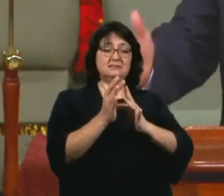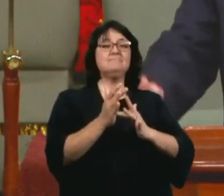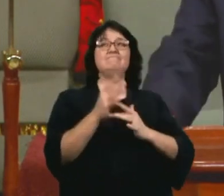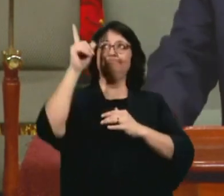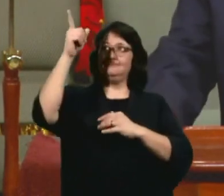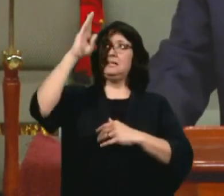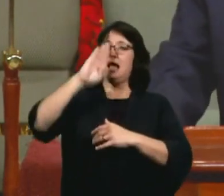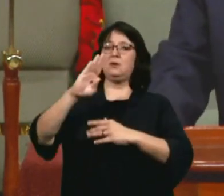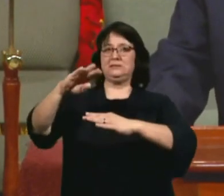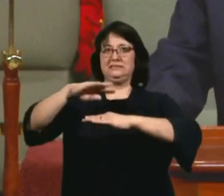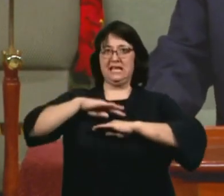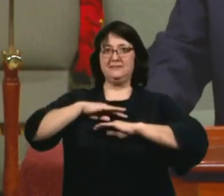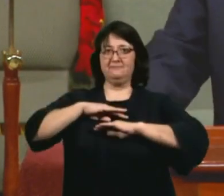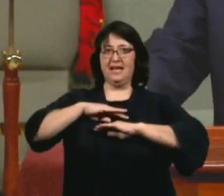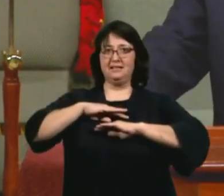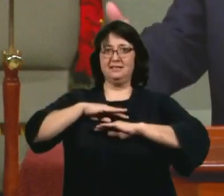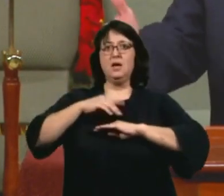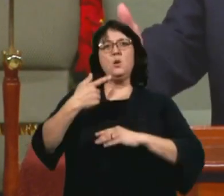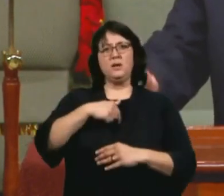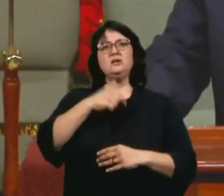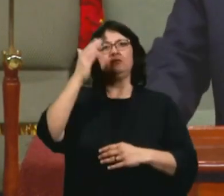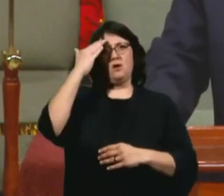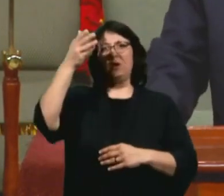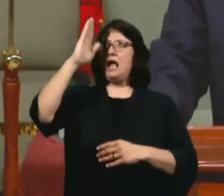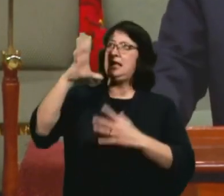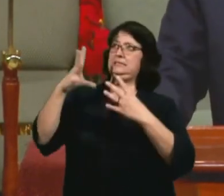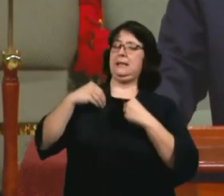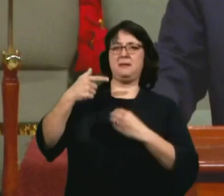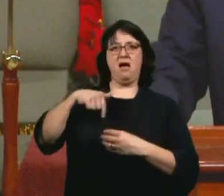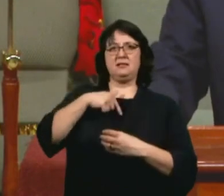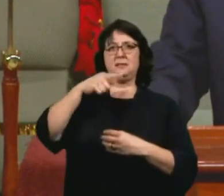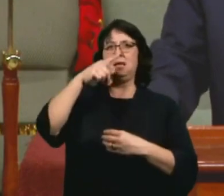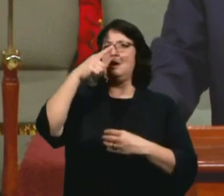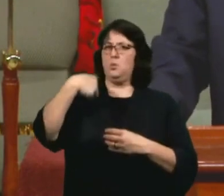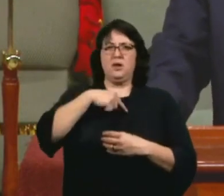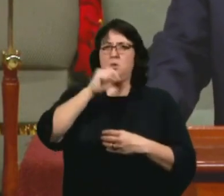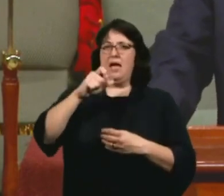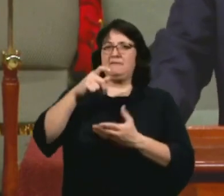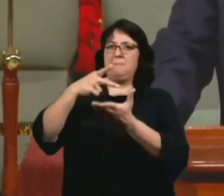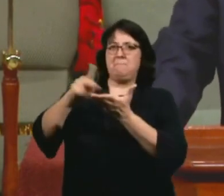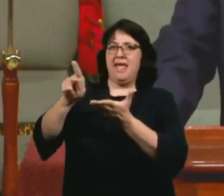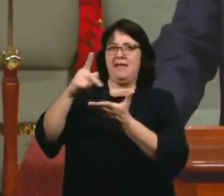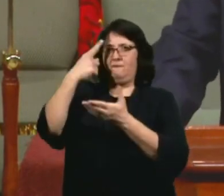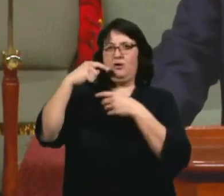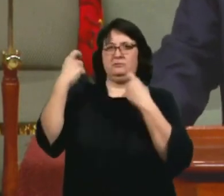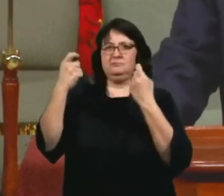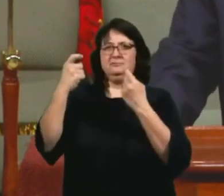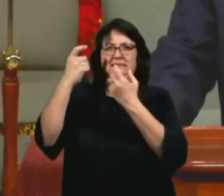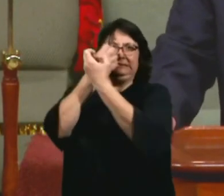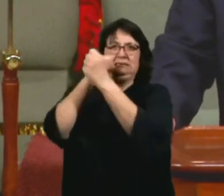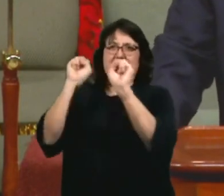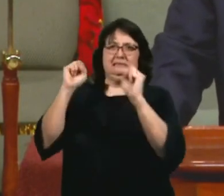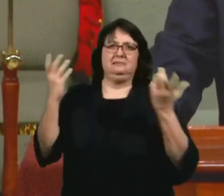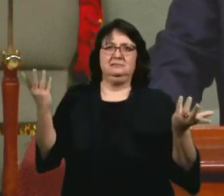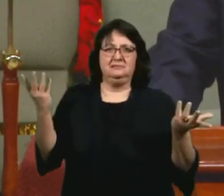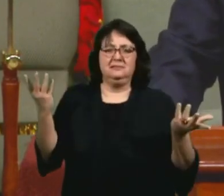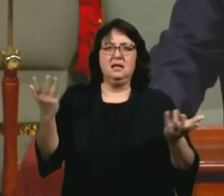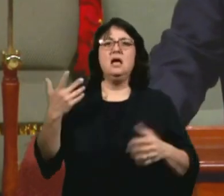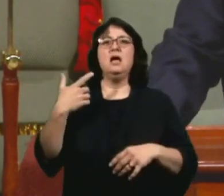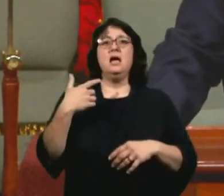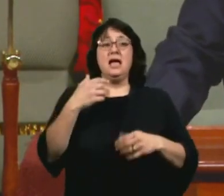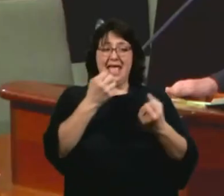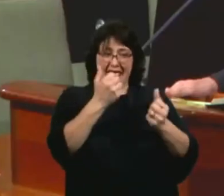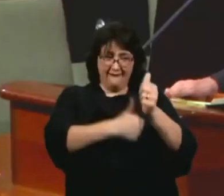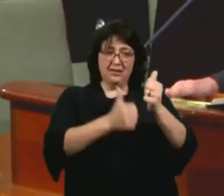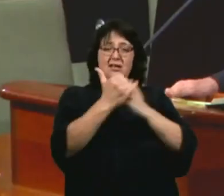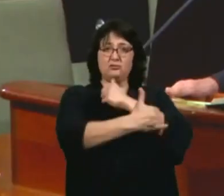has accepted us. And we don't have to try to buy him off. And every pagan tribe has high poverty